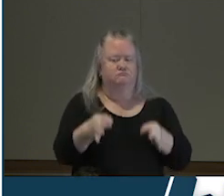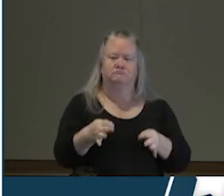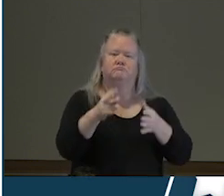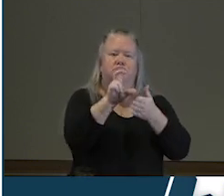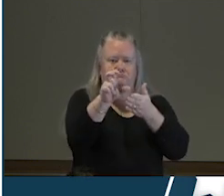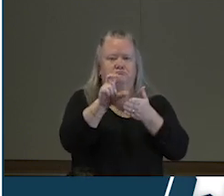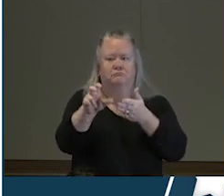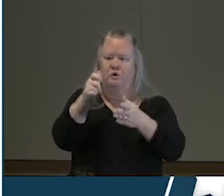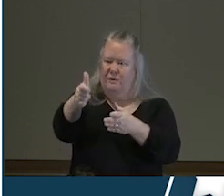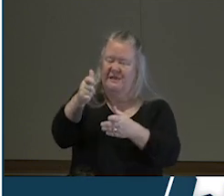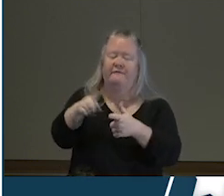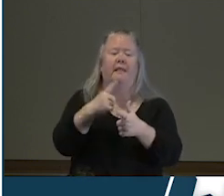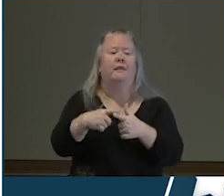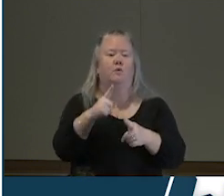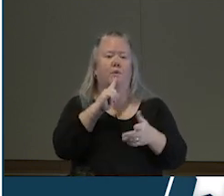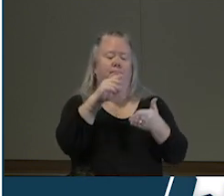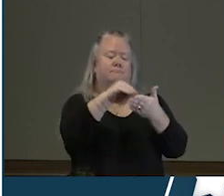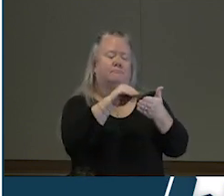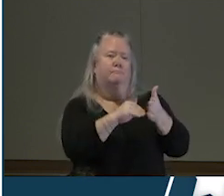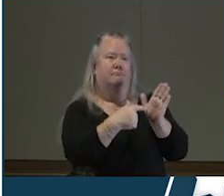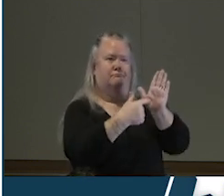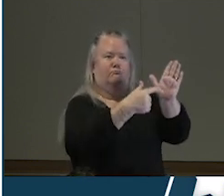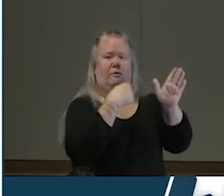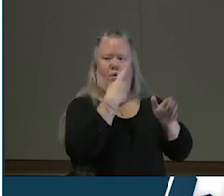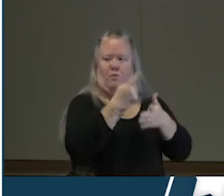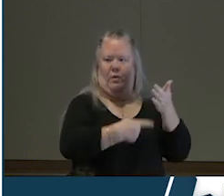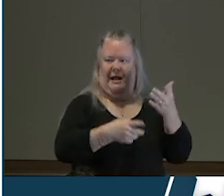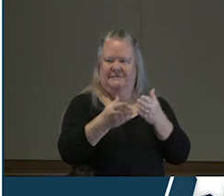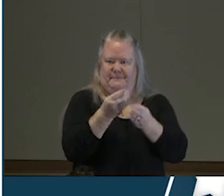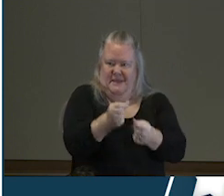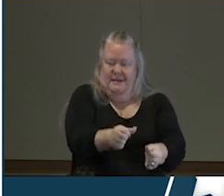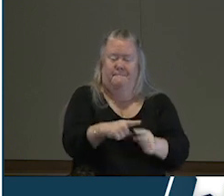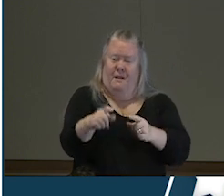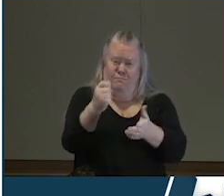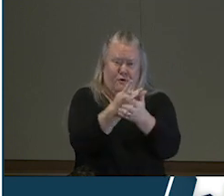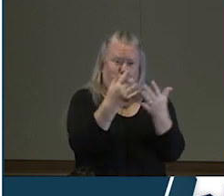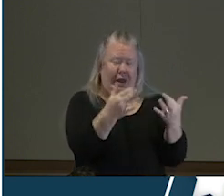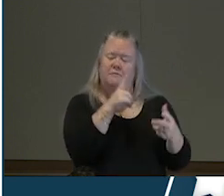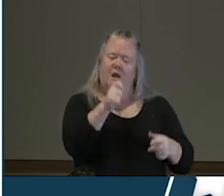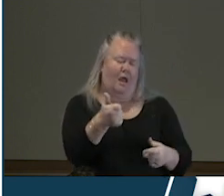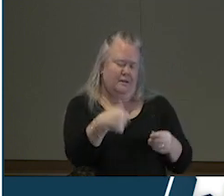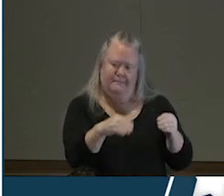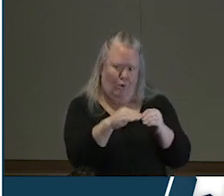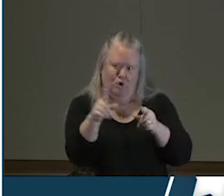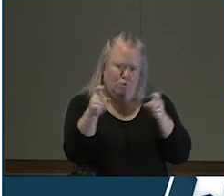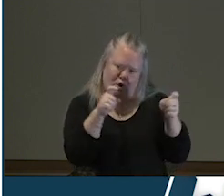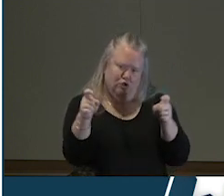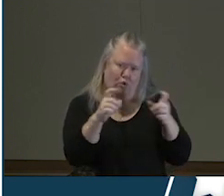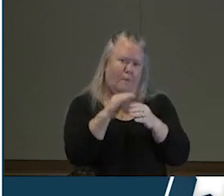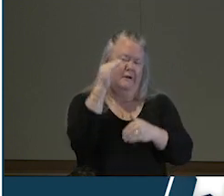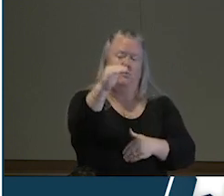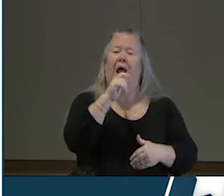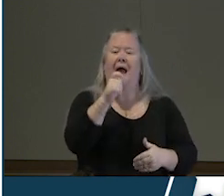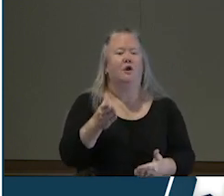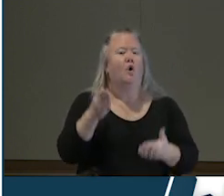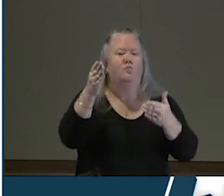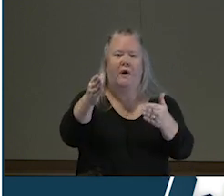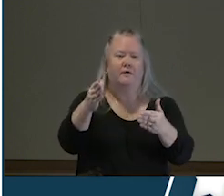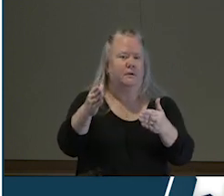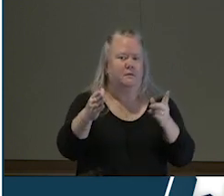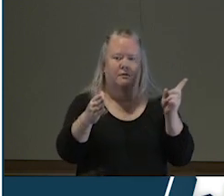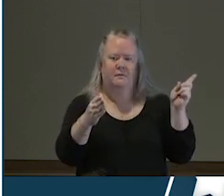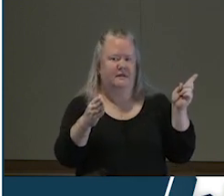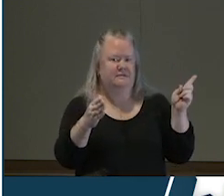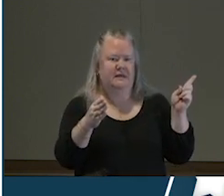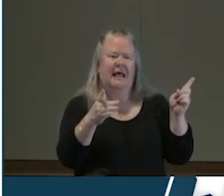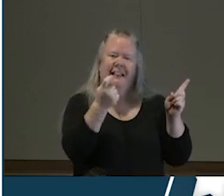directly, and then you just have to report where you spent it, but you're not waiting for approvals, and you can control it much more. I don't recommend it for everyone. That is